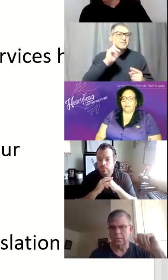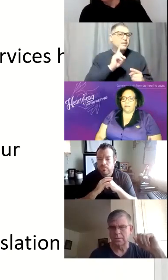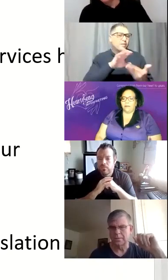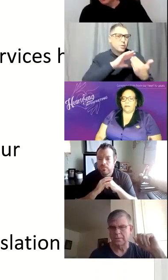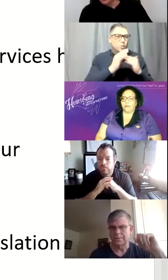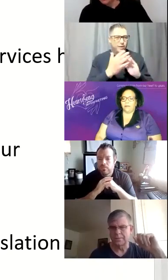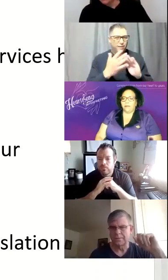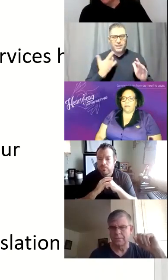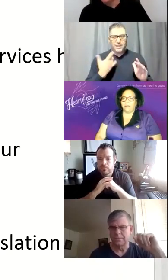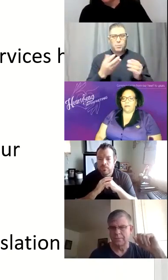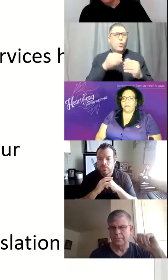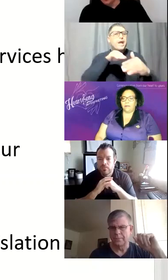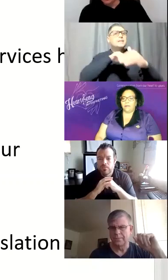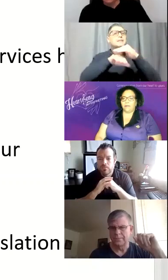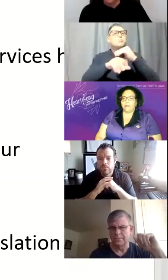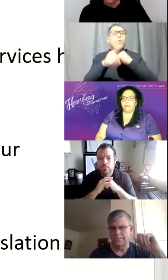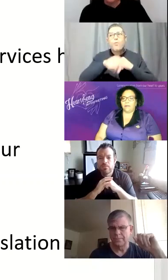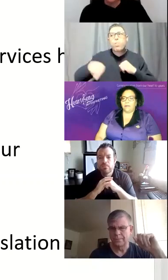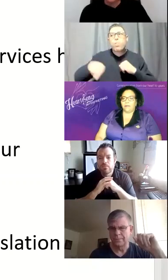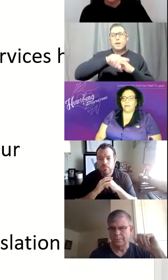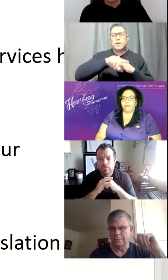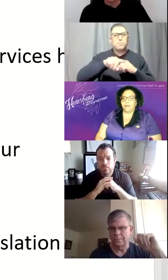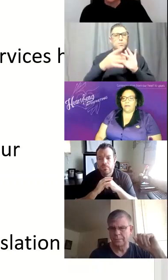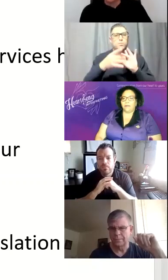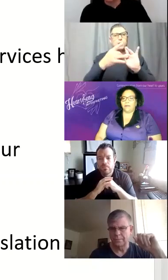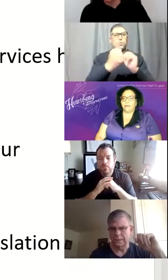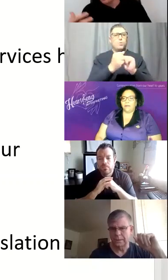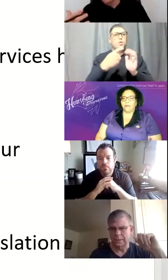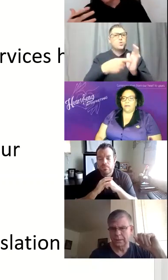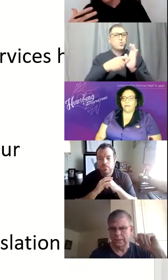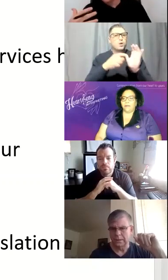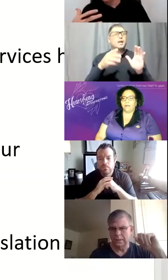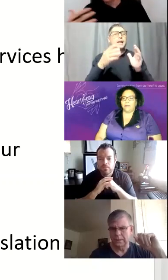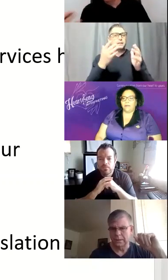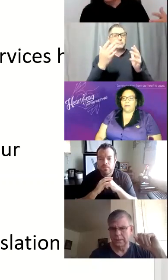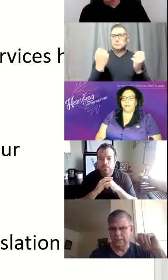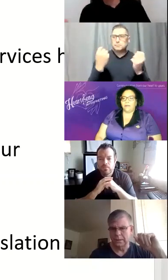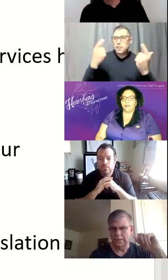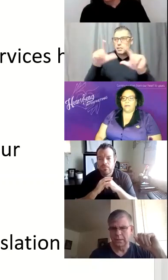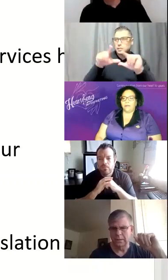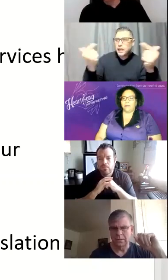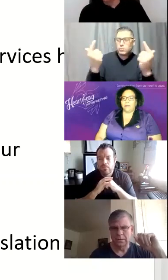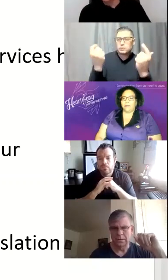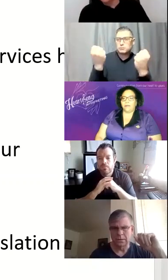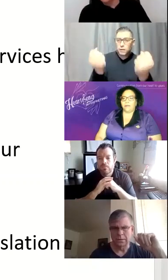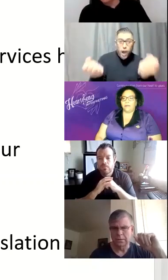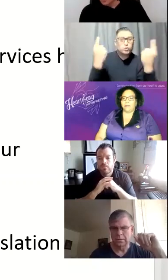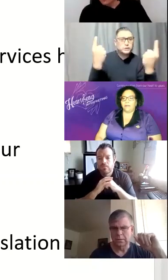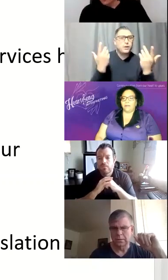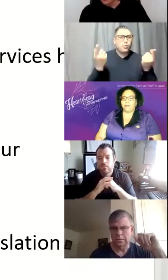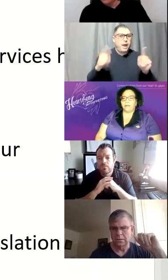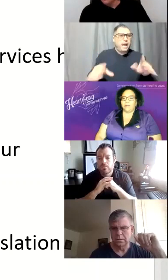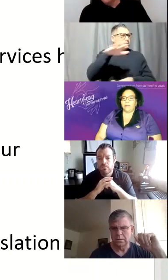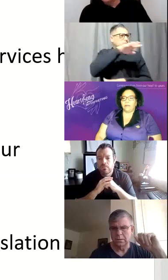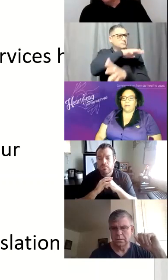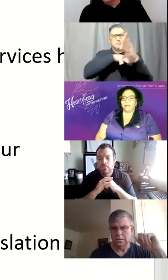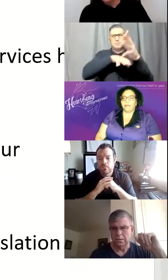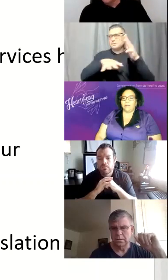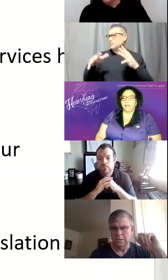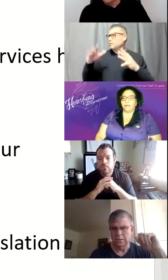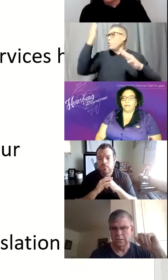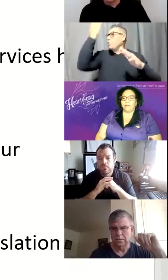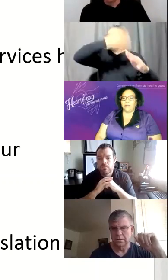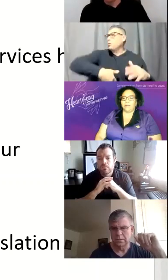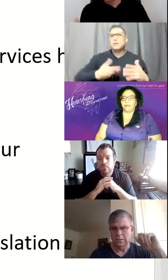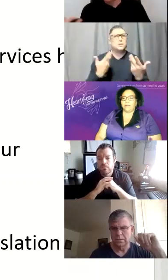it's more accessible for them in terms of acquiring language, or not acquiring language, but understanding what's going on around them. So,